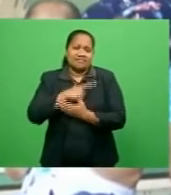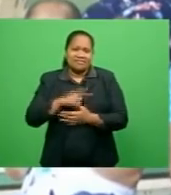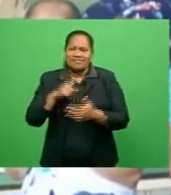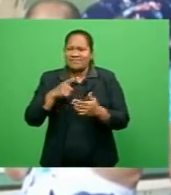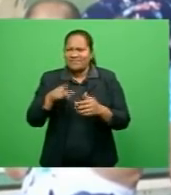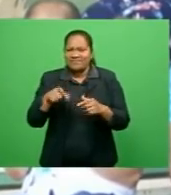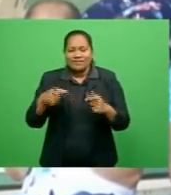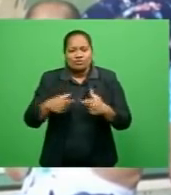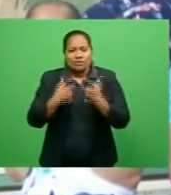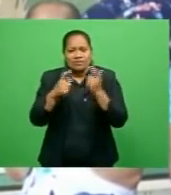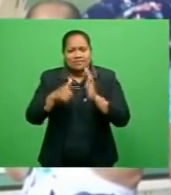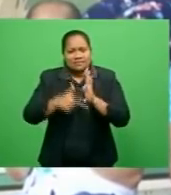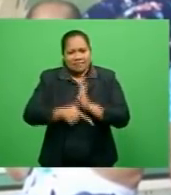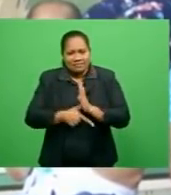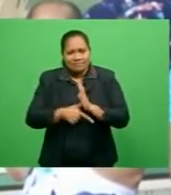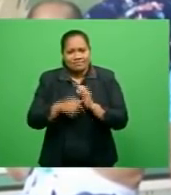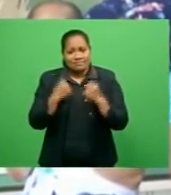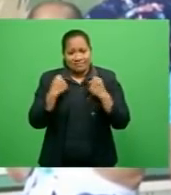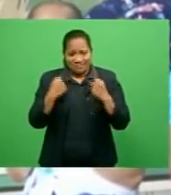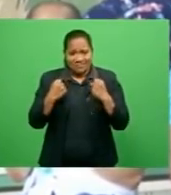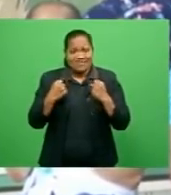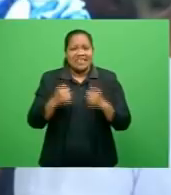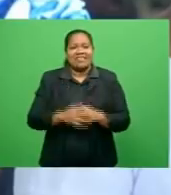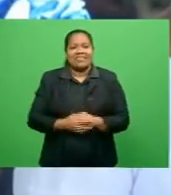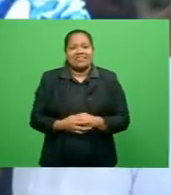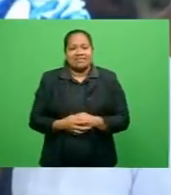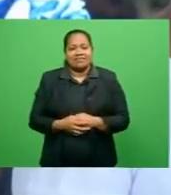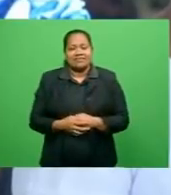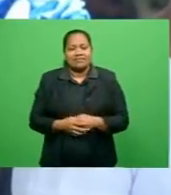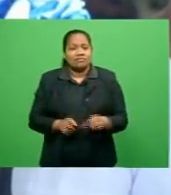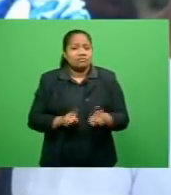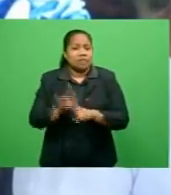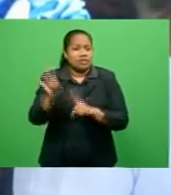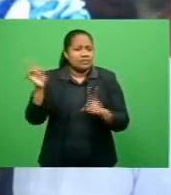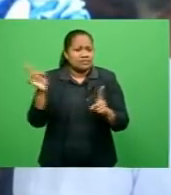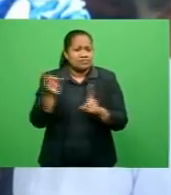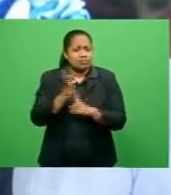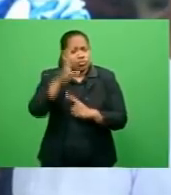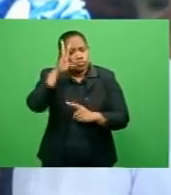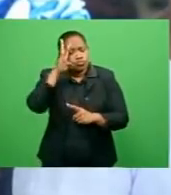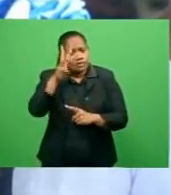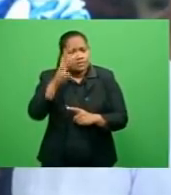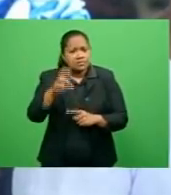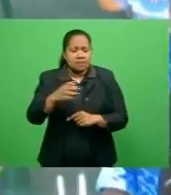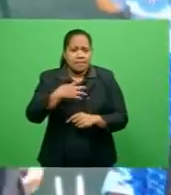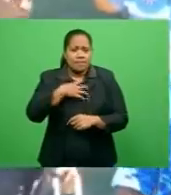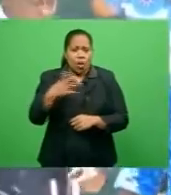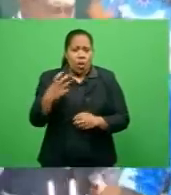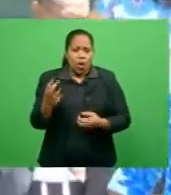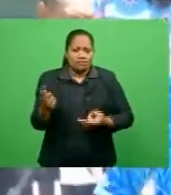challenging times stronger and, most importantly, wiser and more unified.